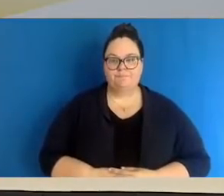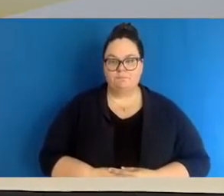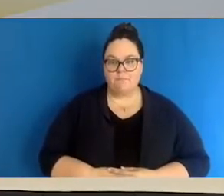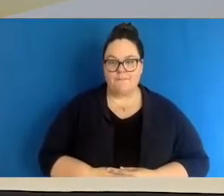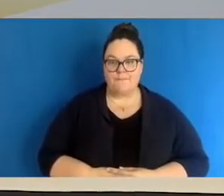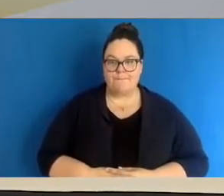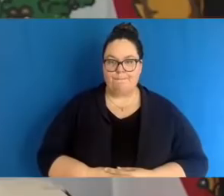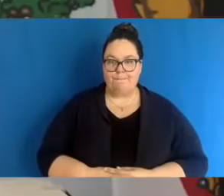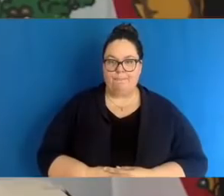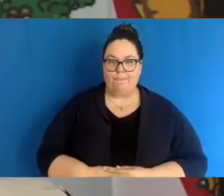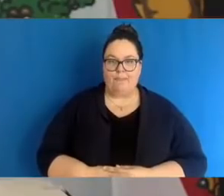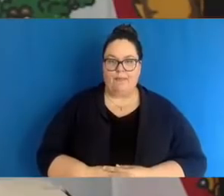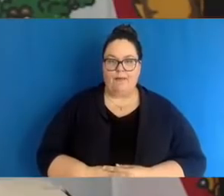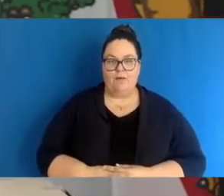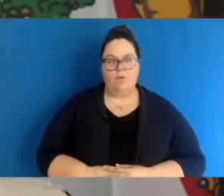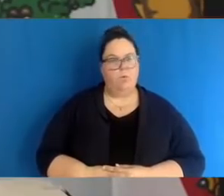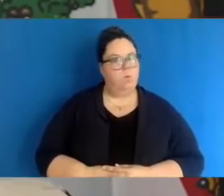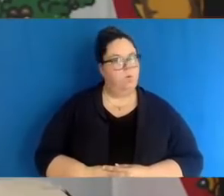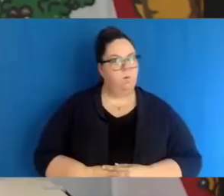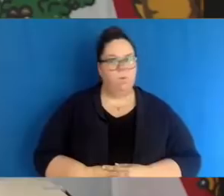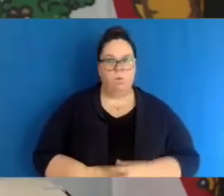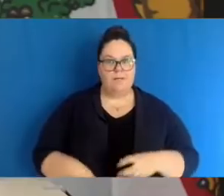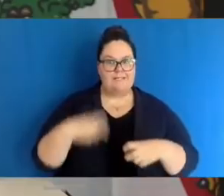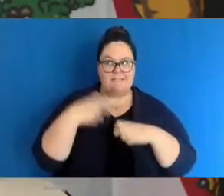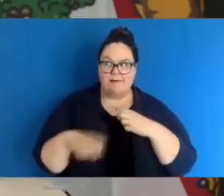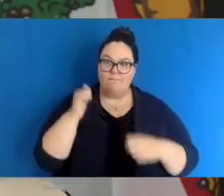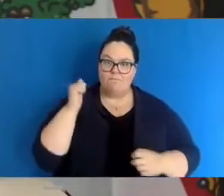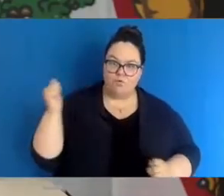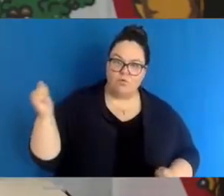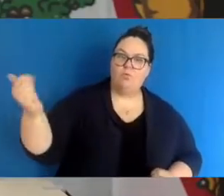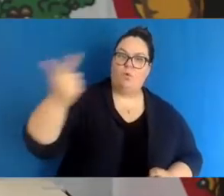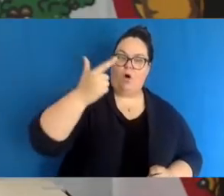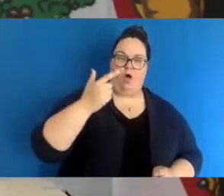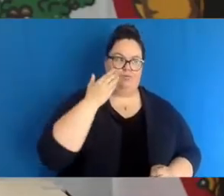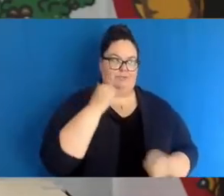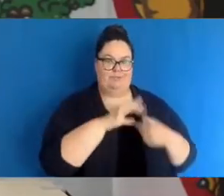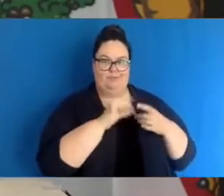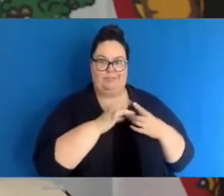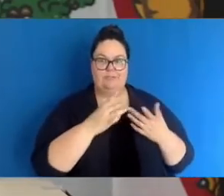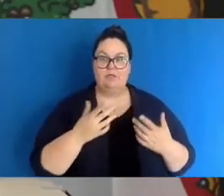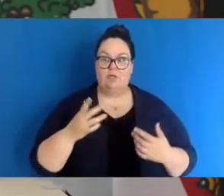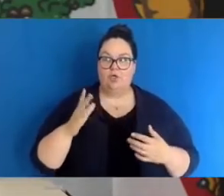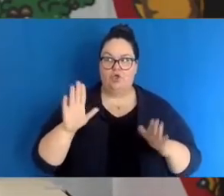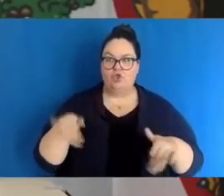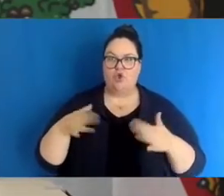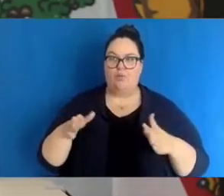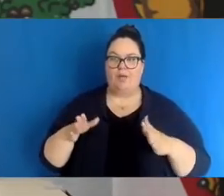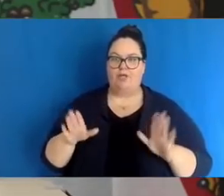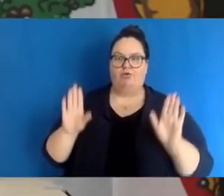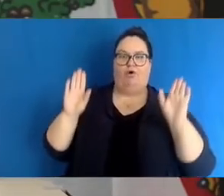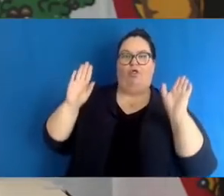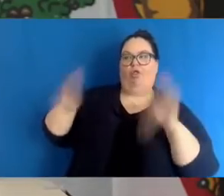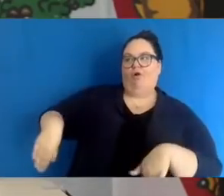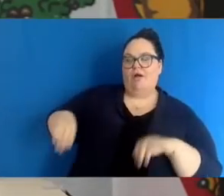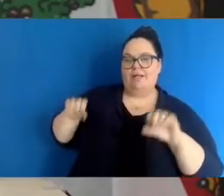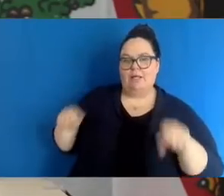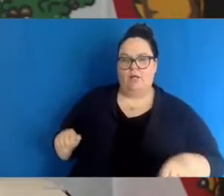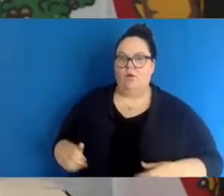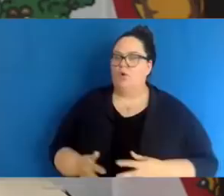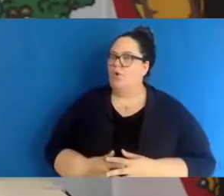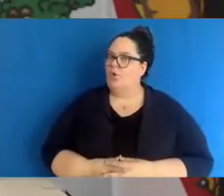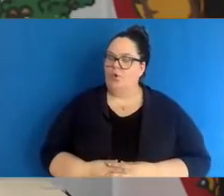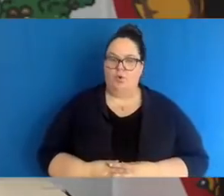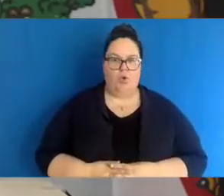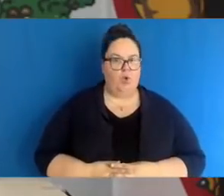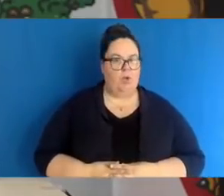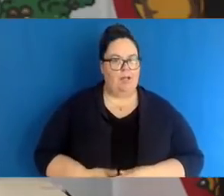this has been a hard grind for every single Prince Edward Islander. As Dr. Morrison said, none of us are immune to it. That we have made a lot of